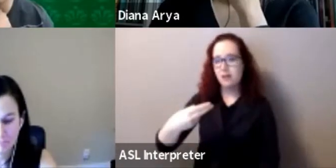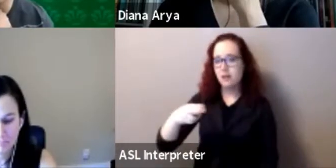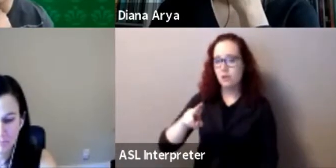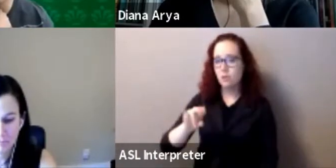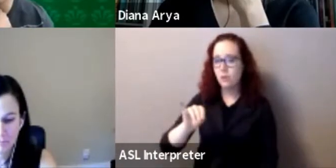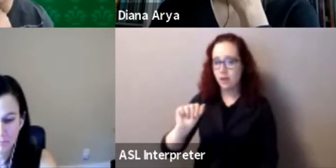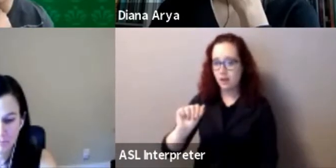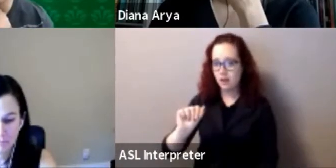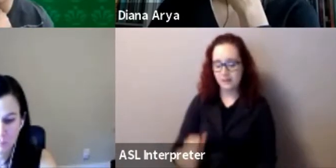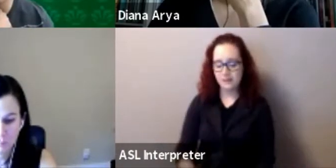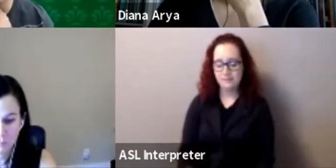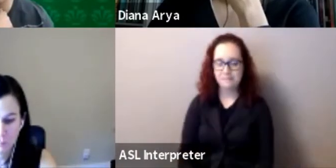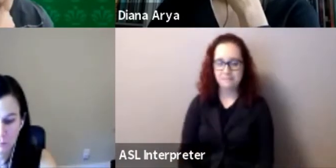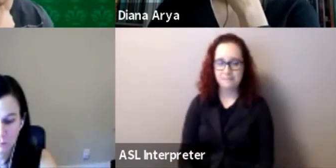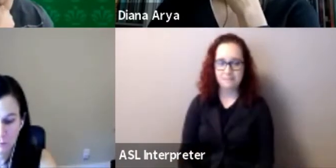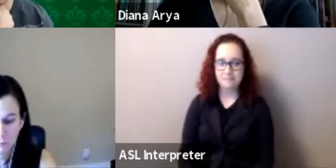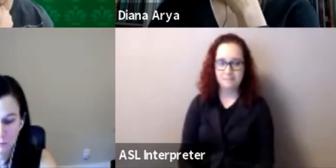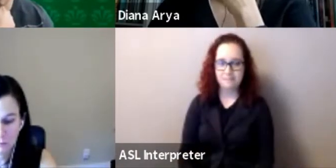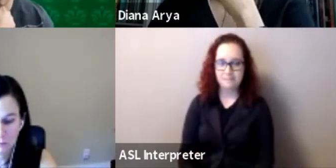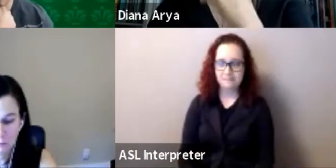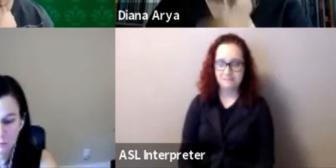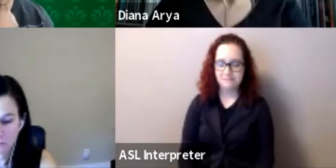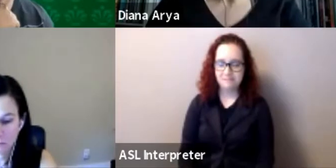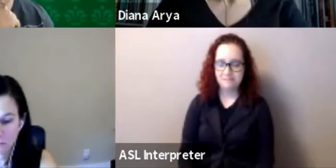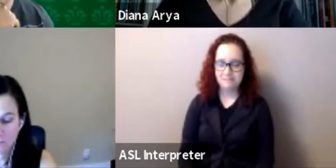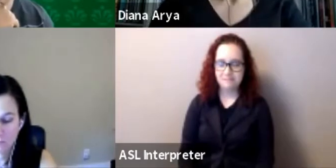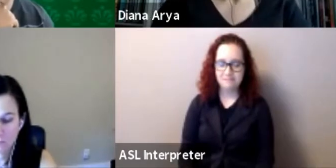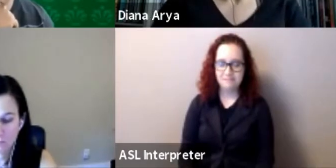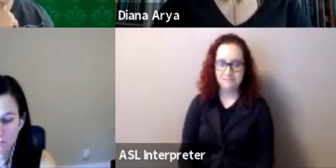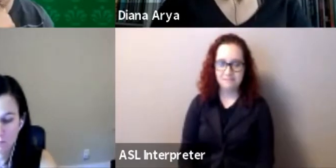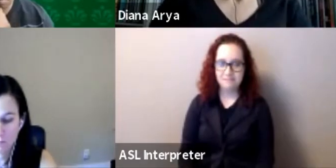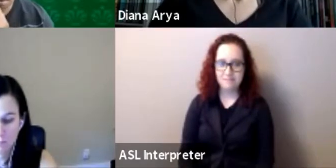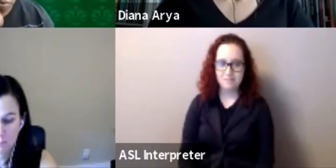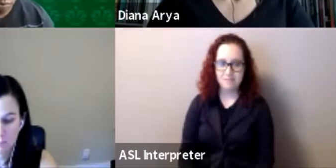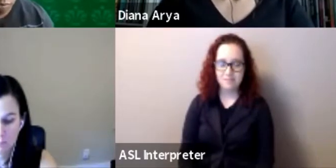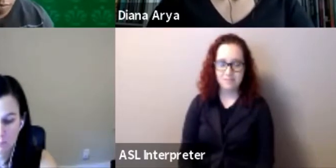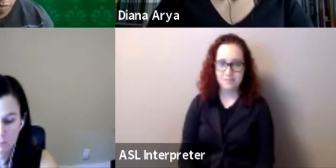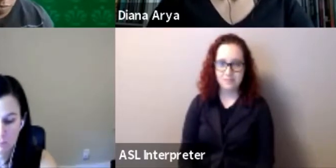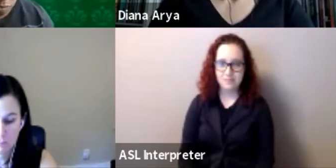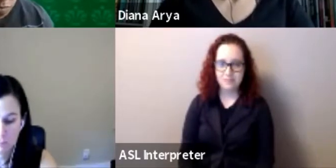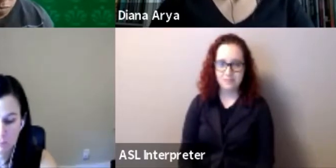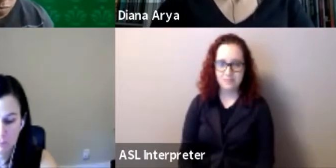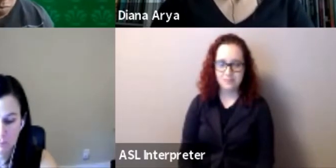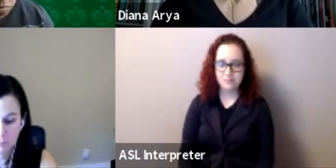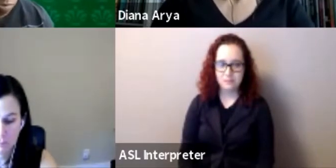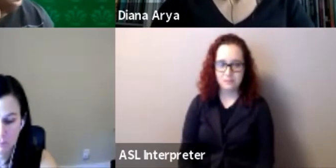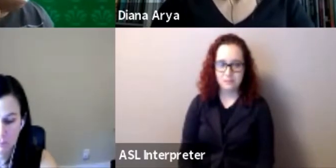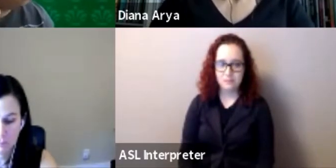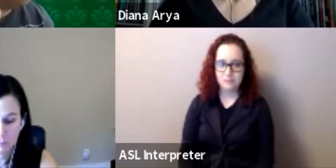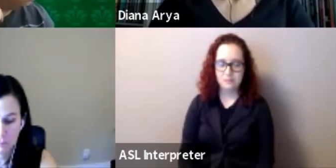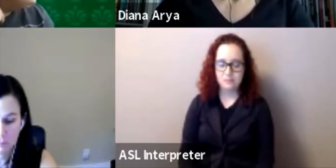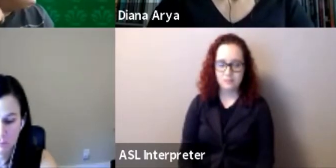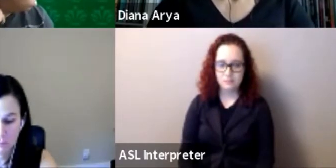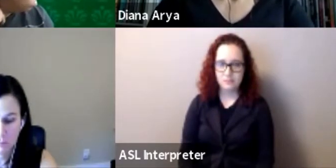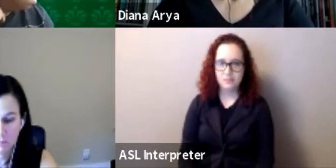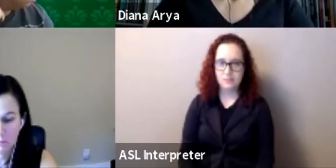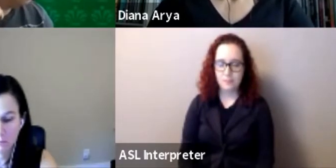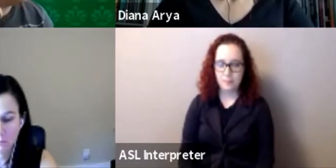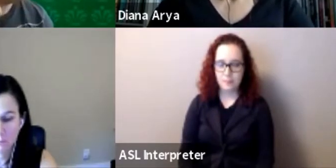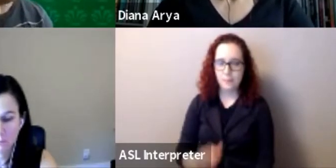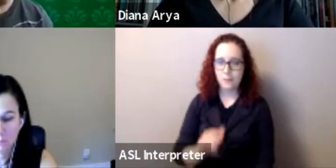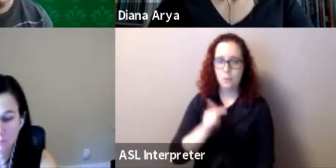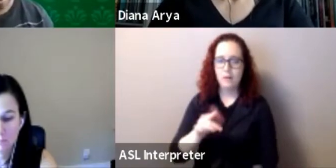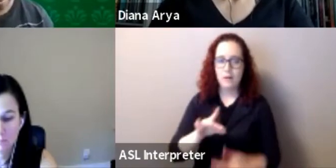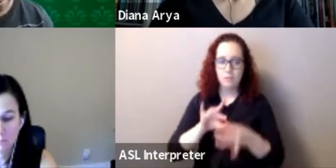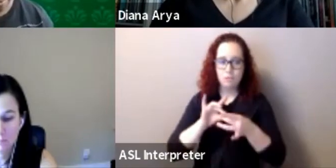So the next one is linked a lot to what Arturo has been talking about in terms of the annual